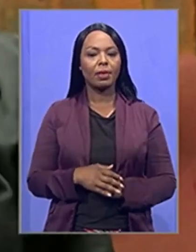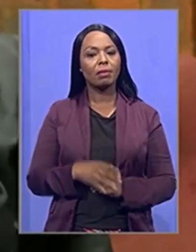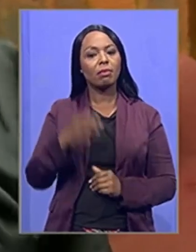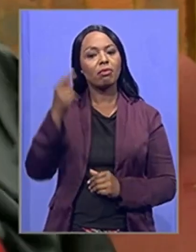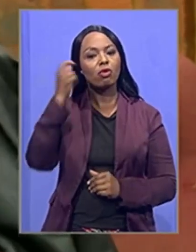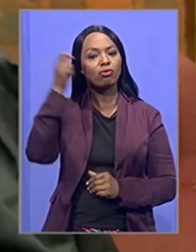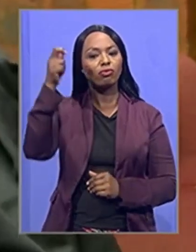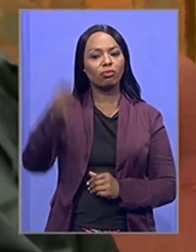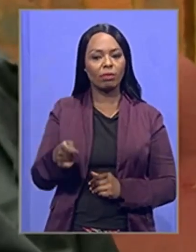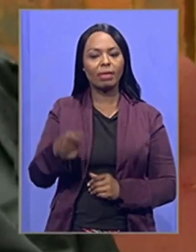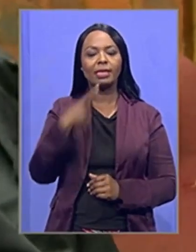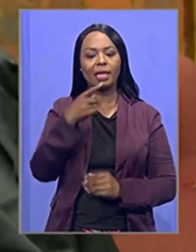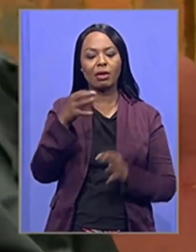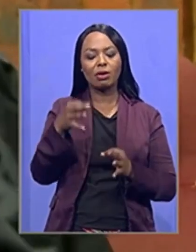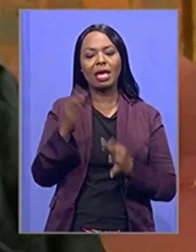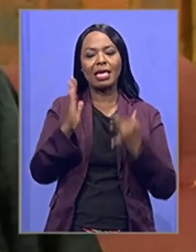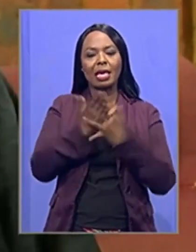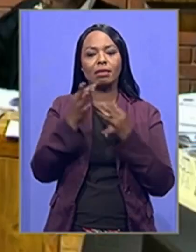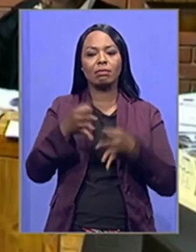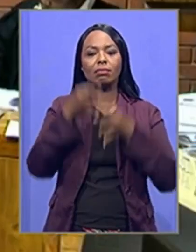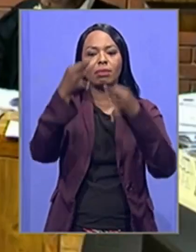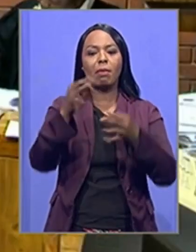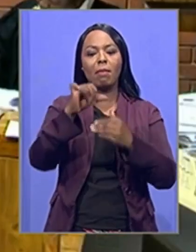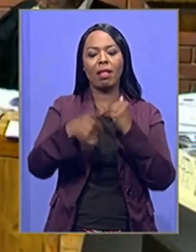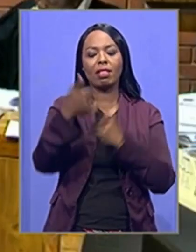tlholo go fitlha kgwedi e tlang e tlhola malatsi a le